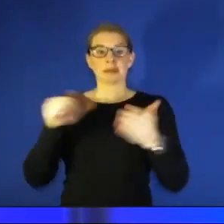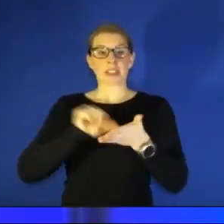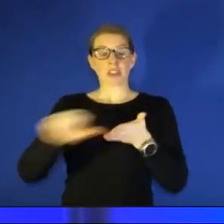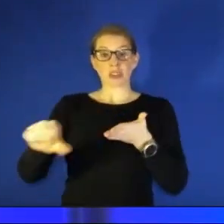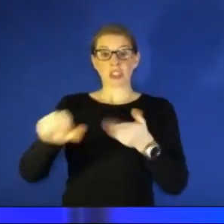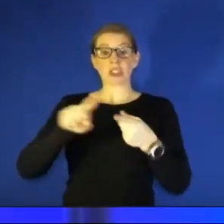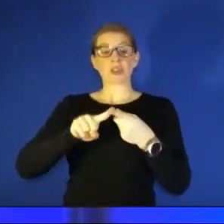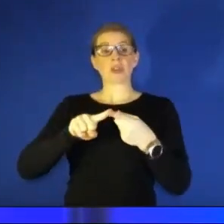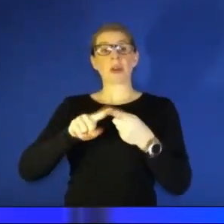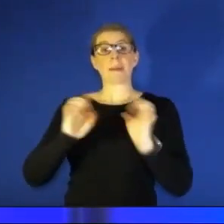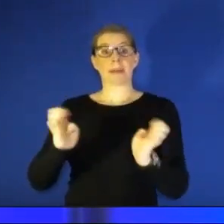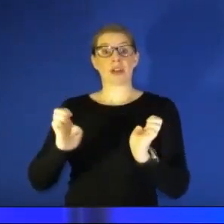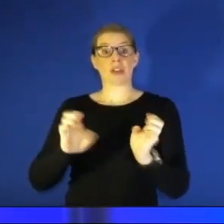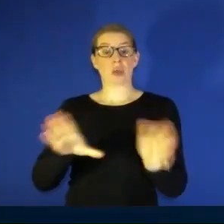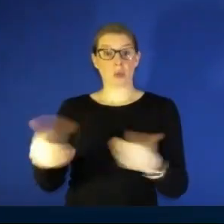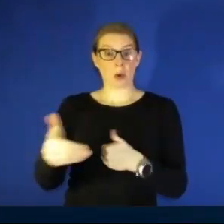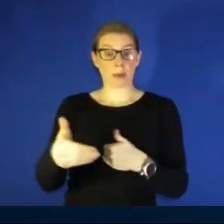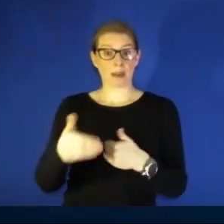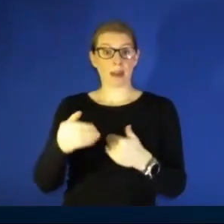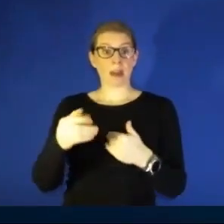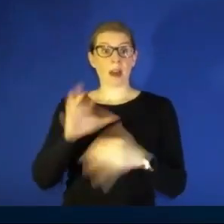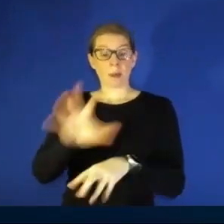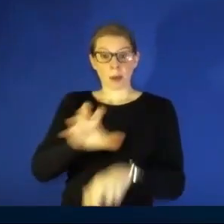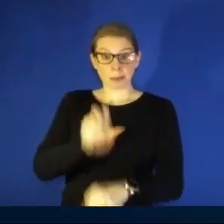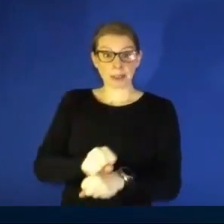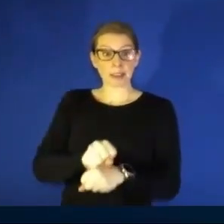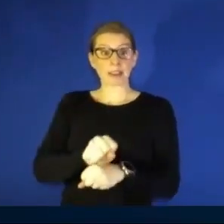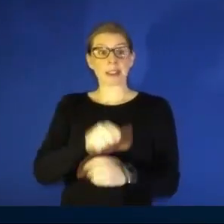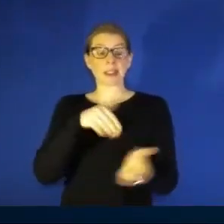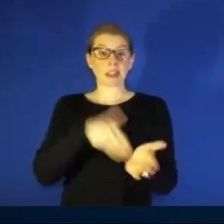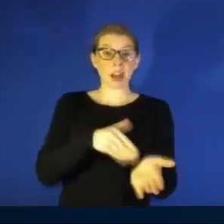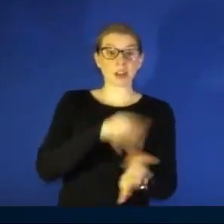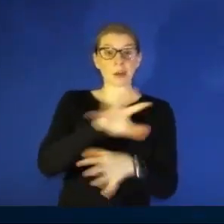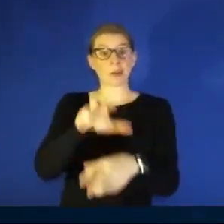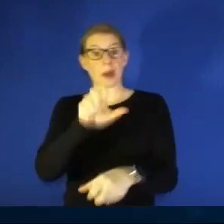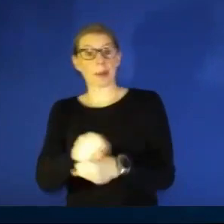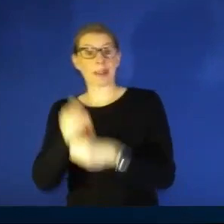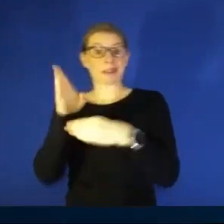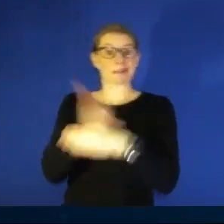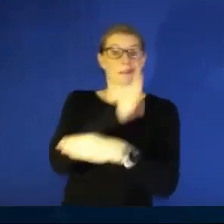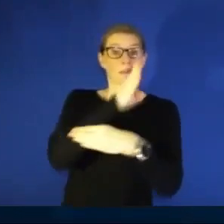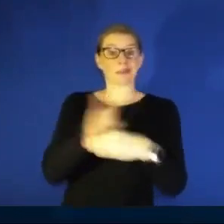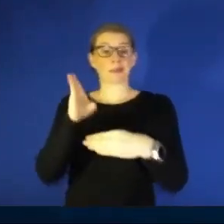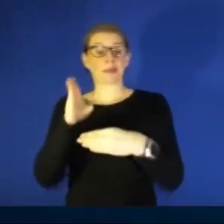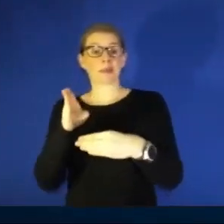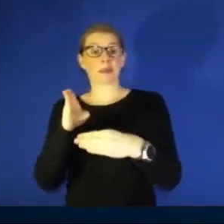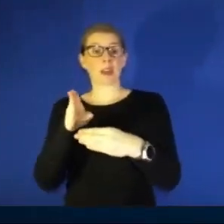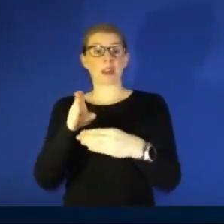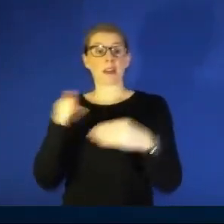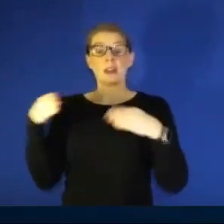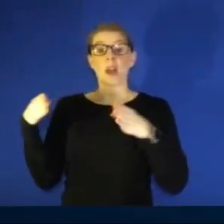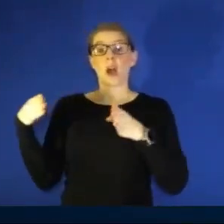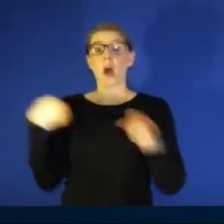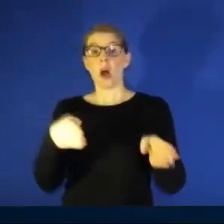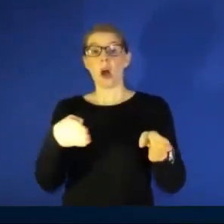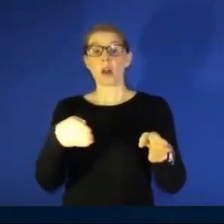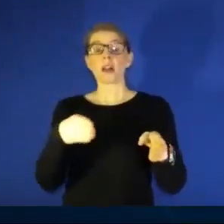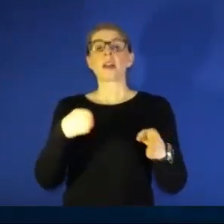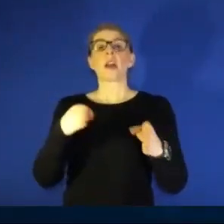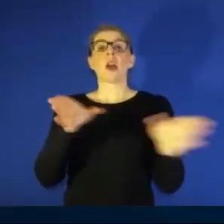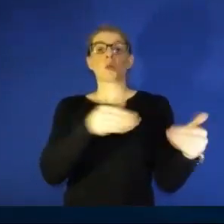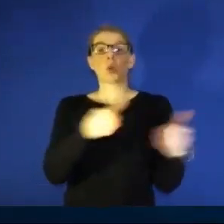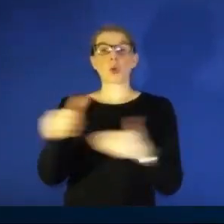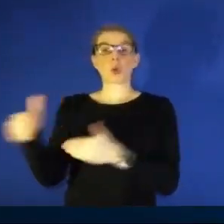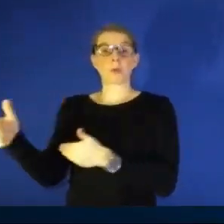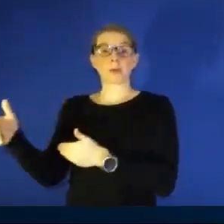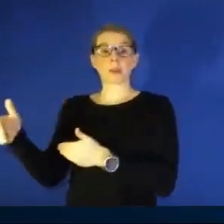room visits to every procedure and doctor's visit in between. There isn't a day that the hallways and rooms here at the health system are not